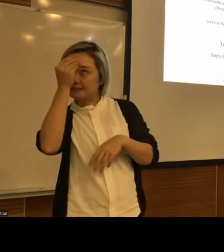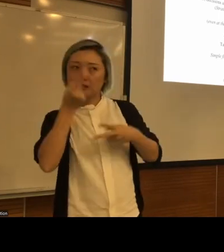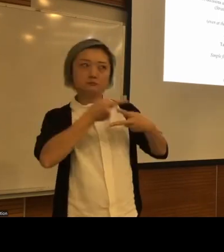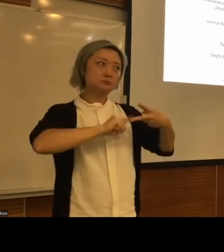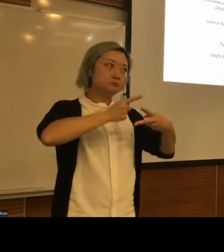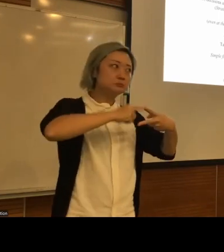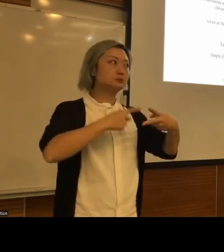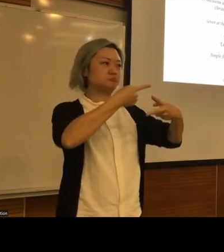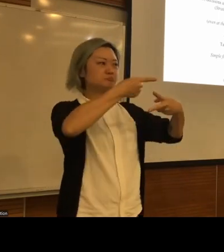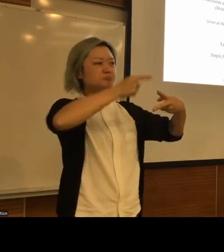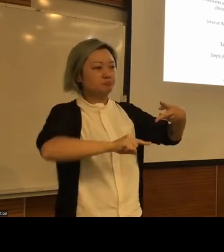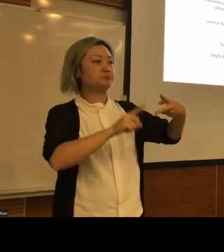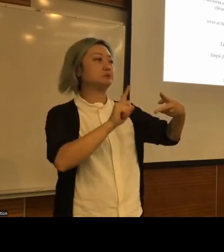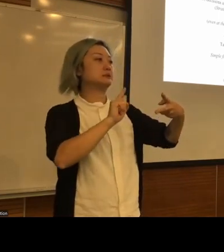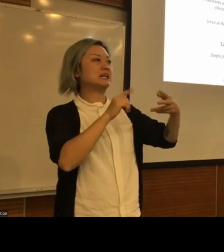interpreting? Thank you.